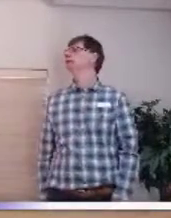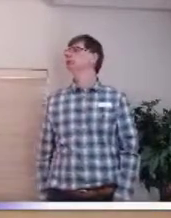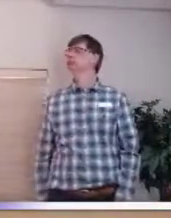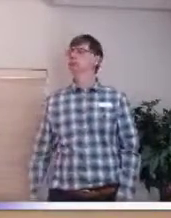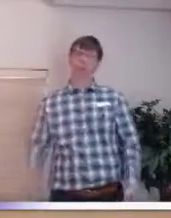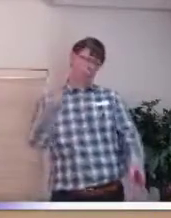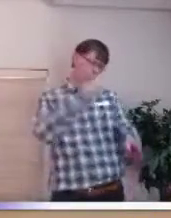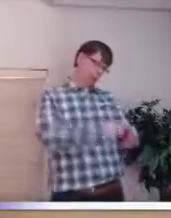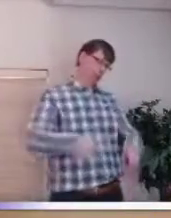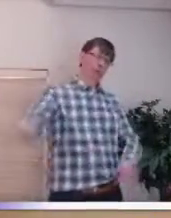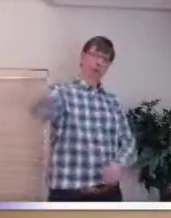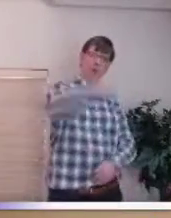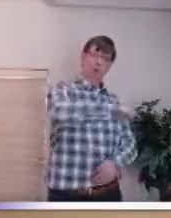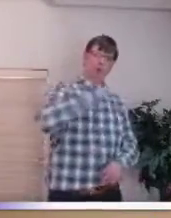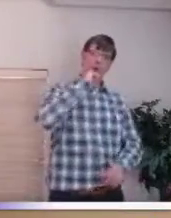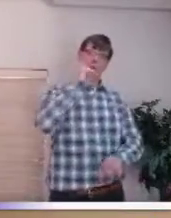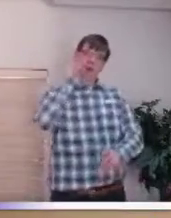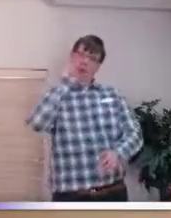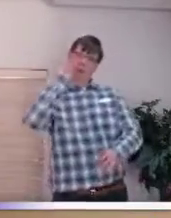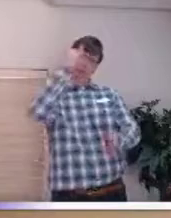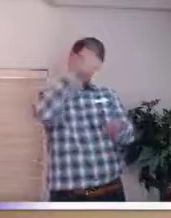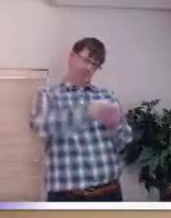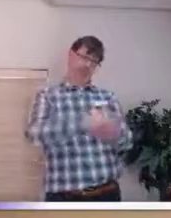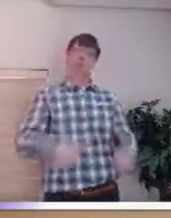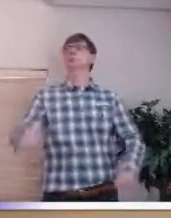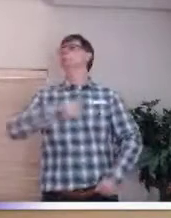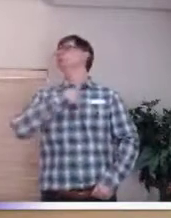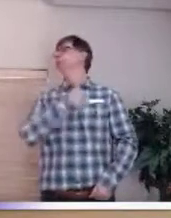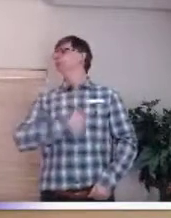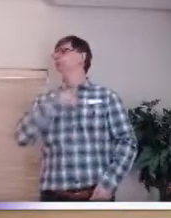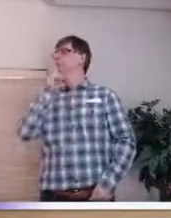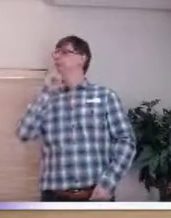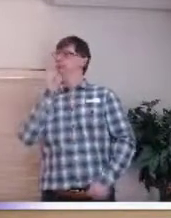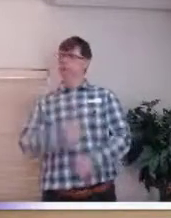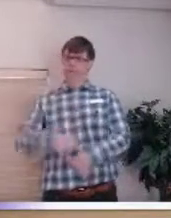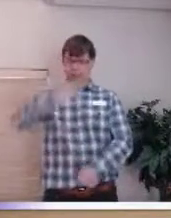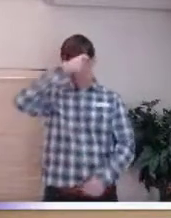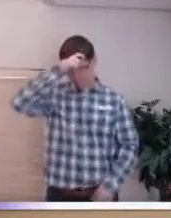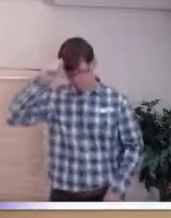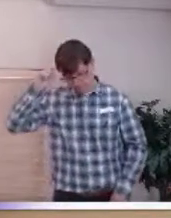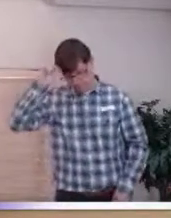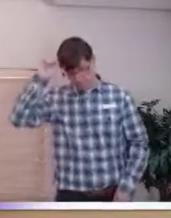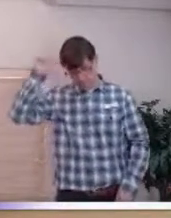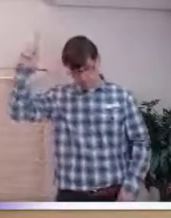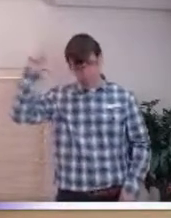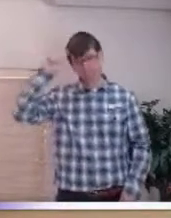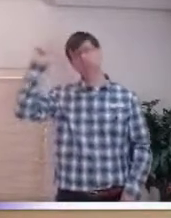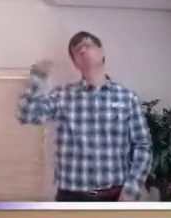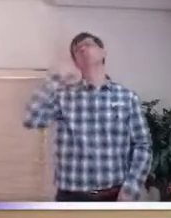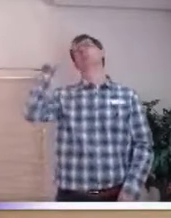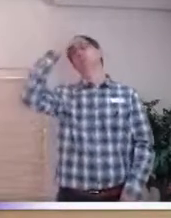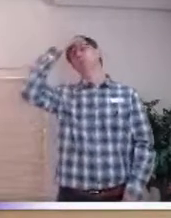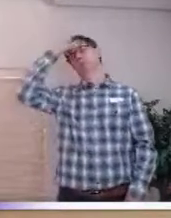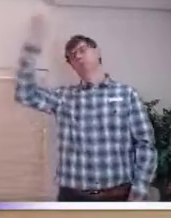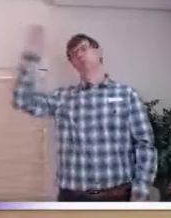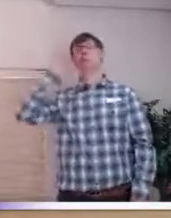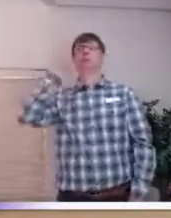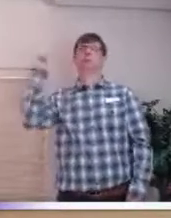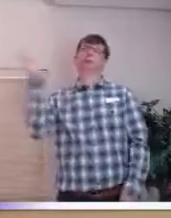When we have this authentic self and this understanding and knowing of our authentic